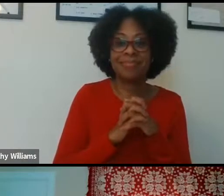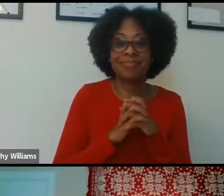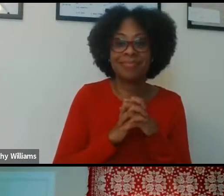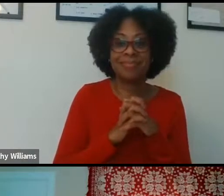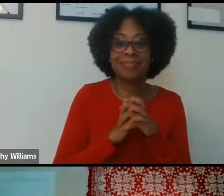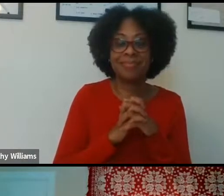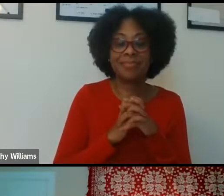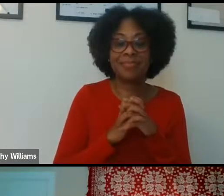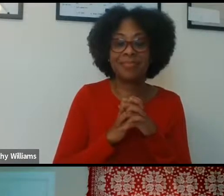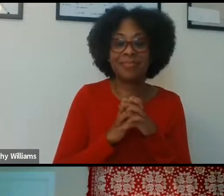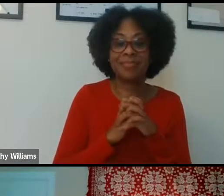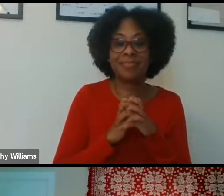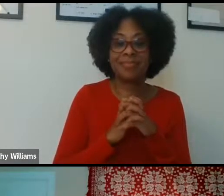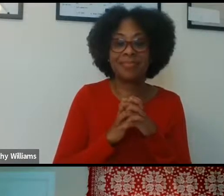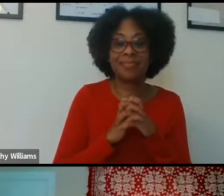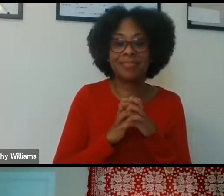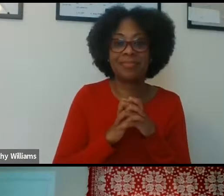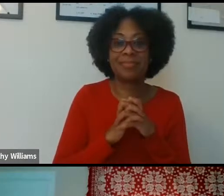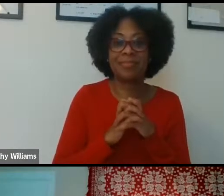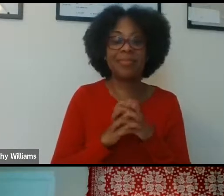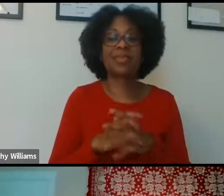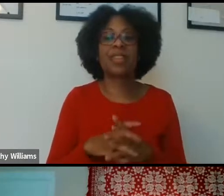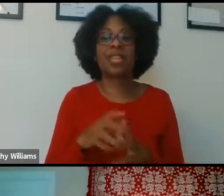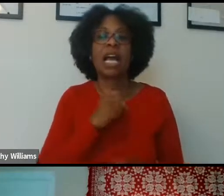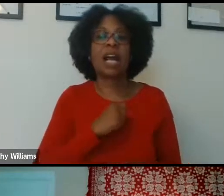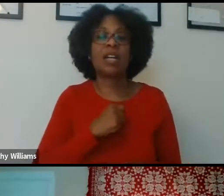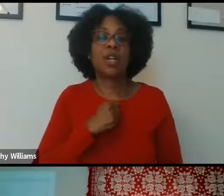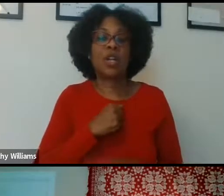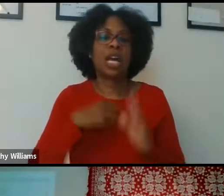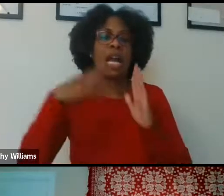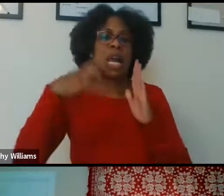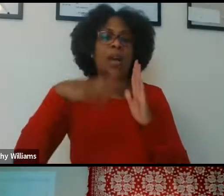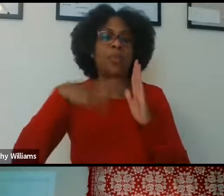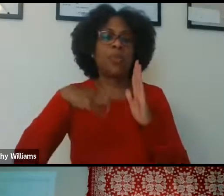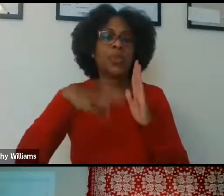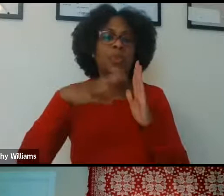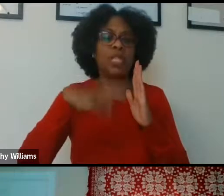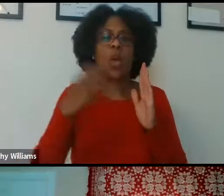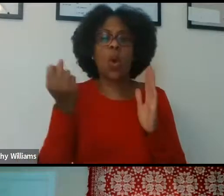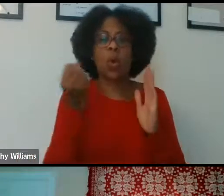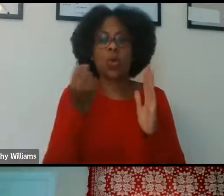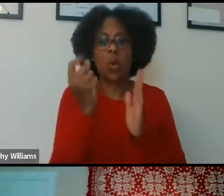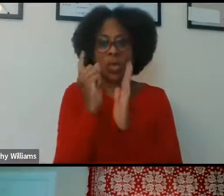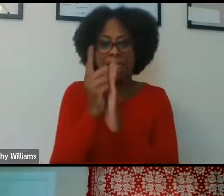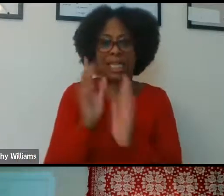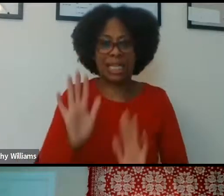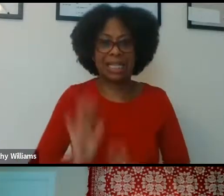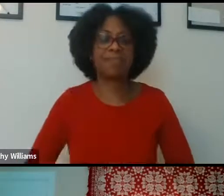So, I'm sorry, I'm reading the chat. Give me one quick second.